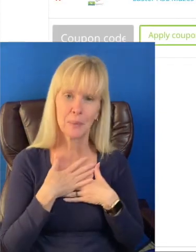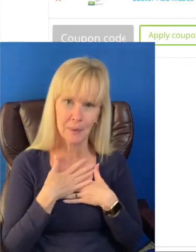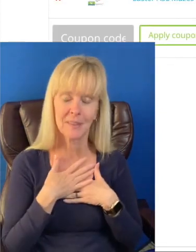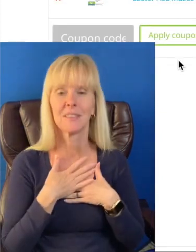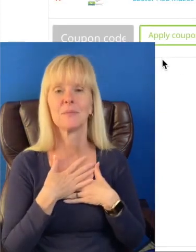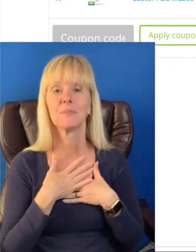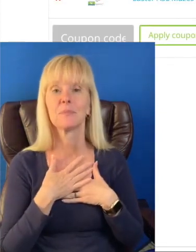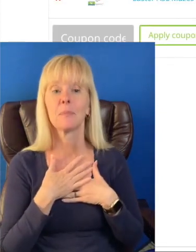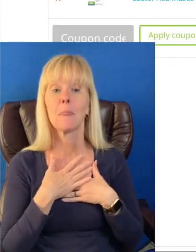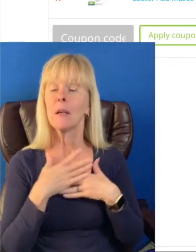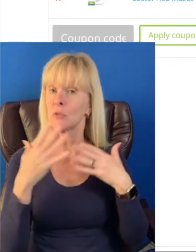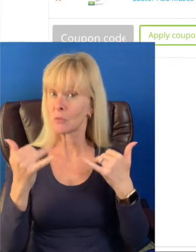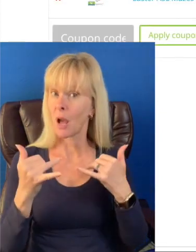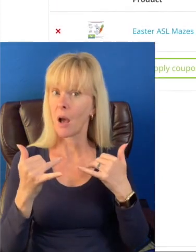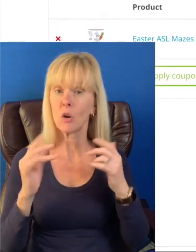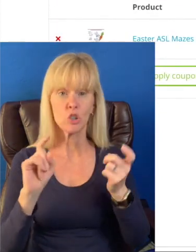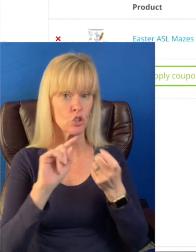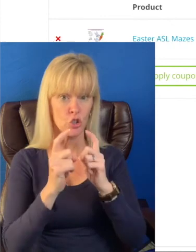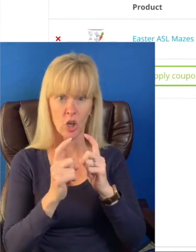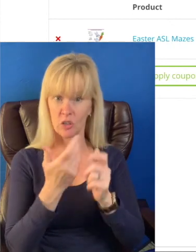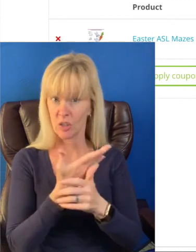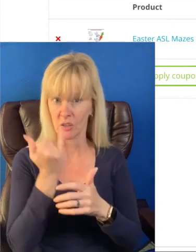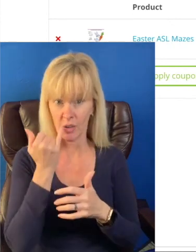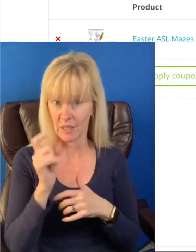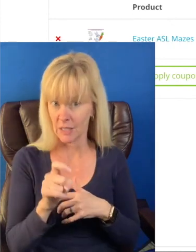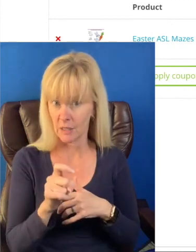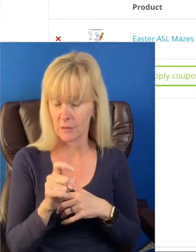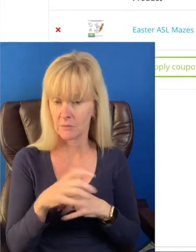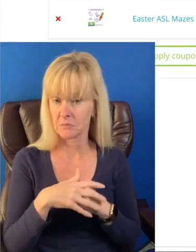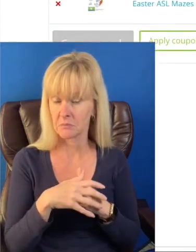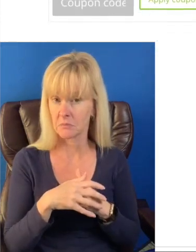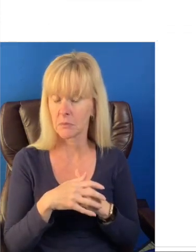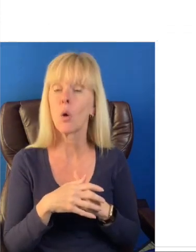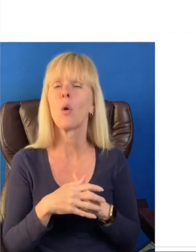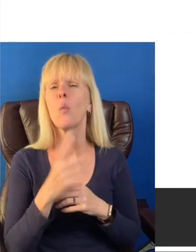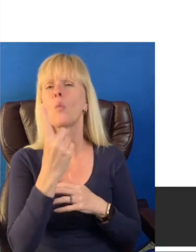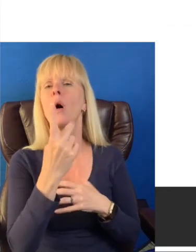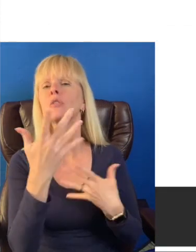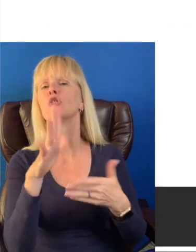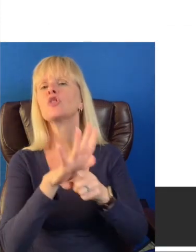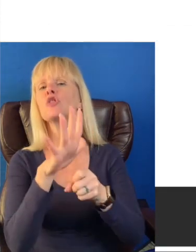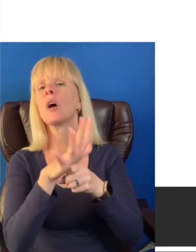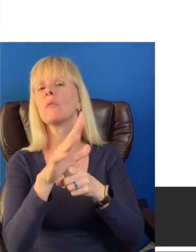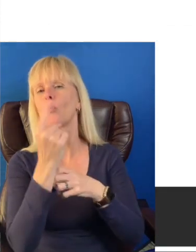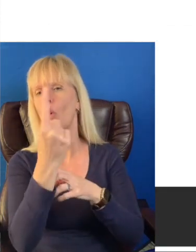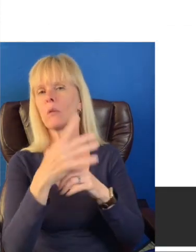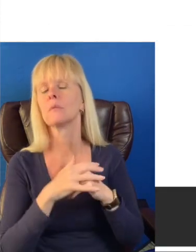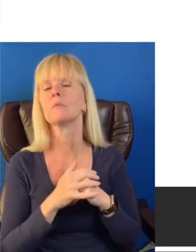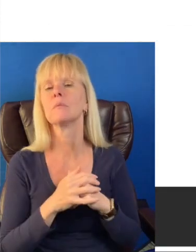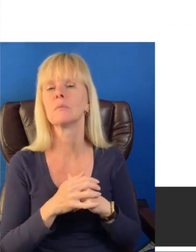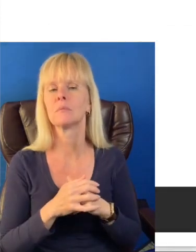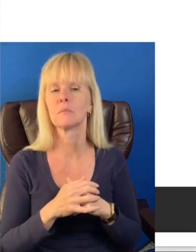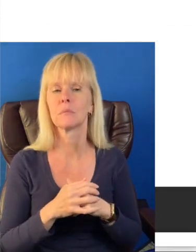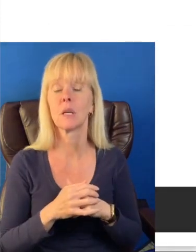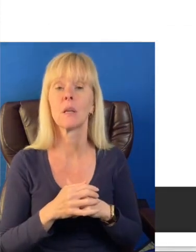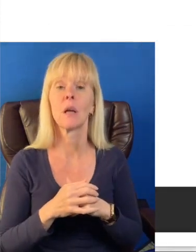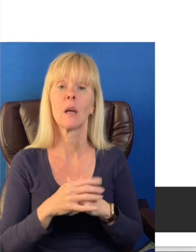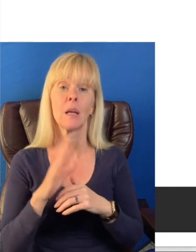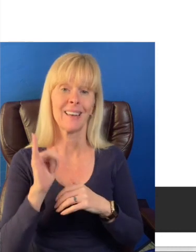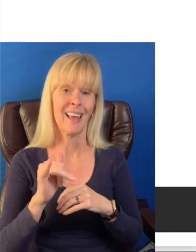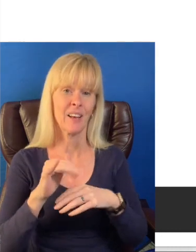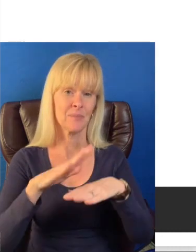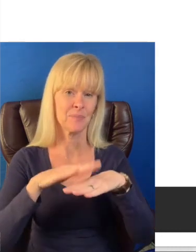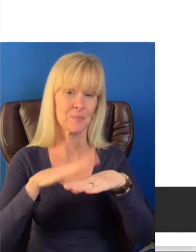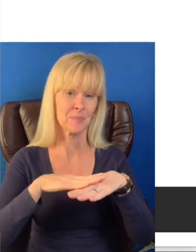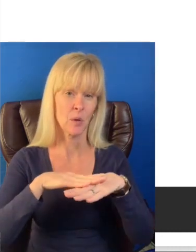I can make adjustments, and I only need one, so I'm going to leave it quantity 1. And the copyright for this is if you